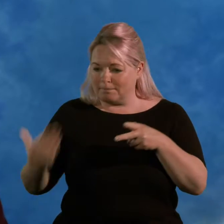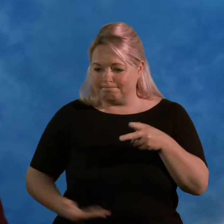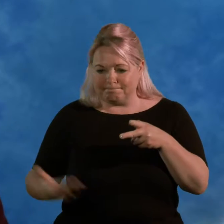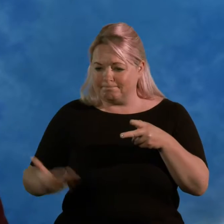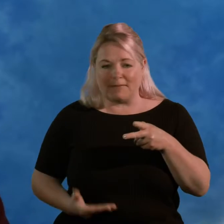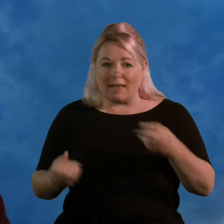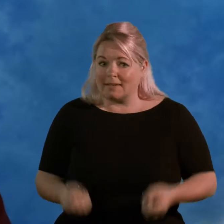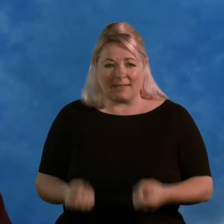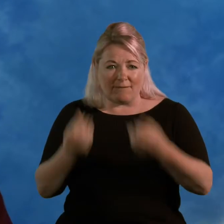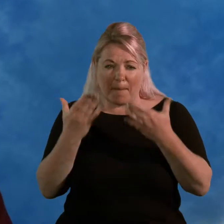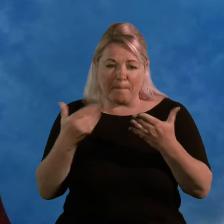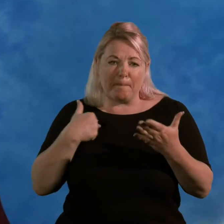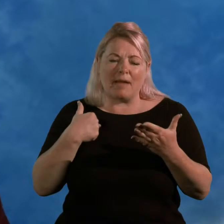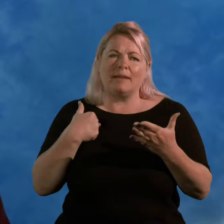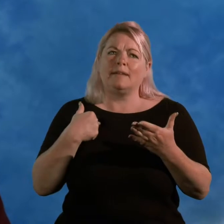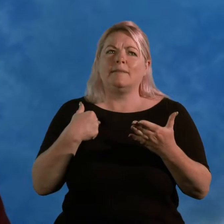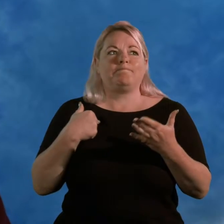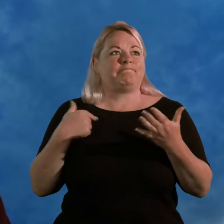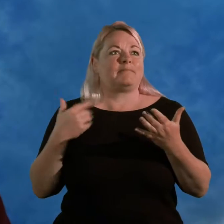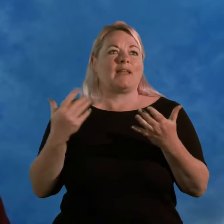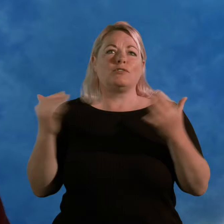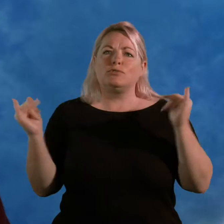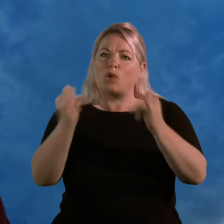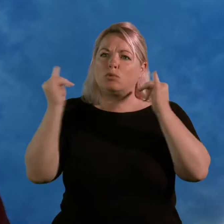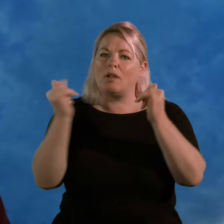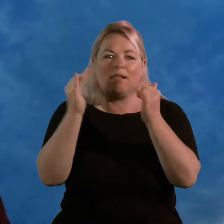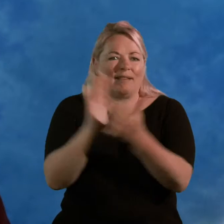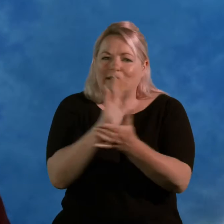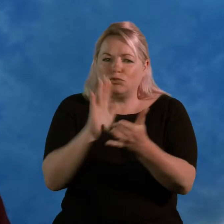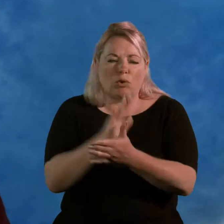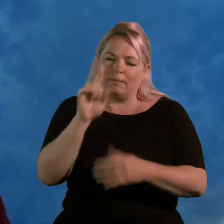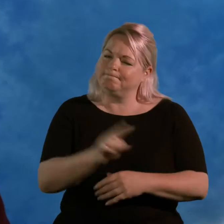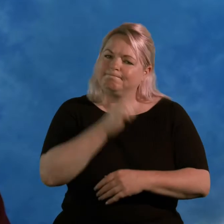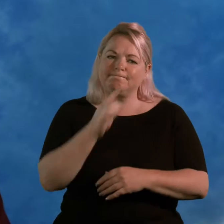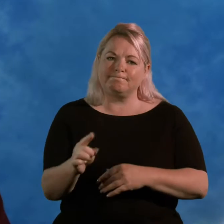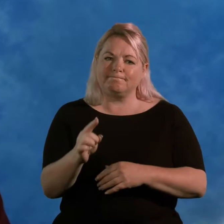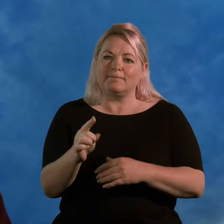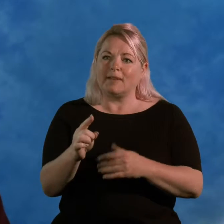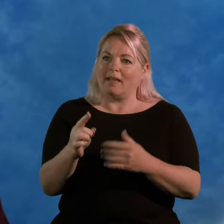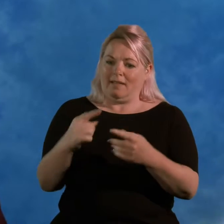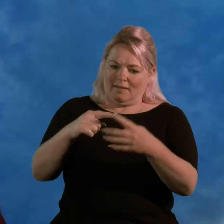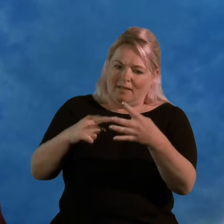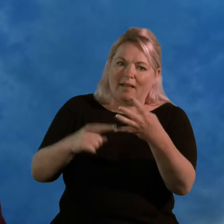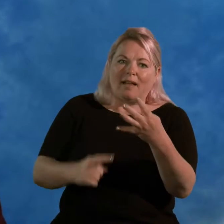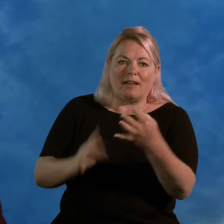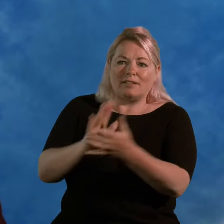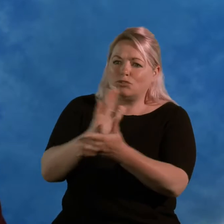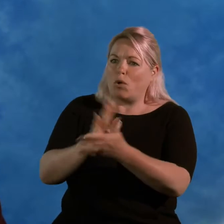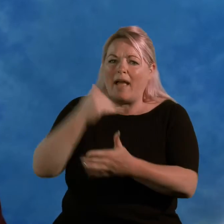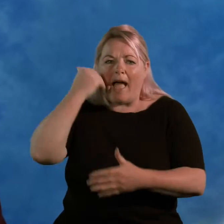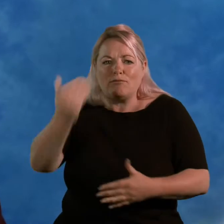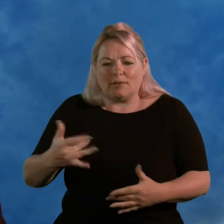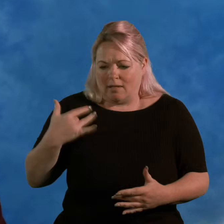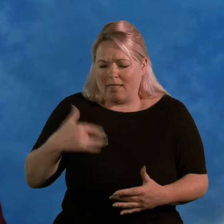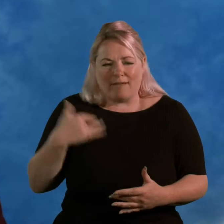business, and for myself, I couldn't enjoy social situations or many of the things that you need just for